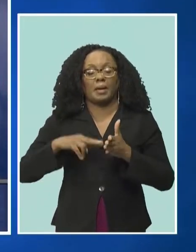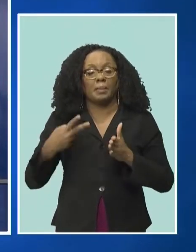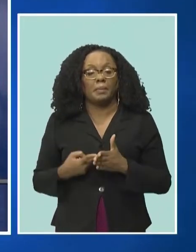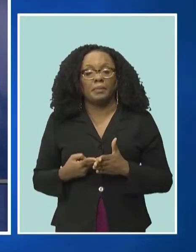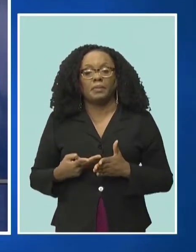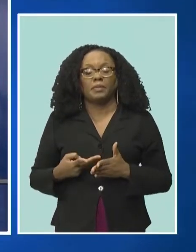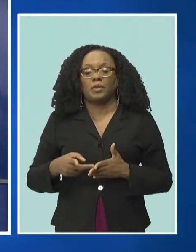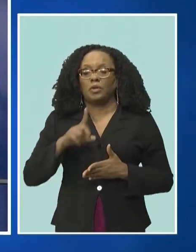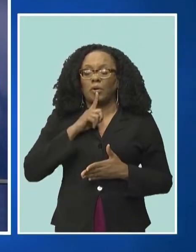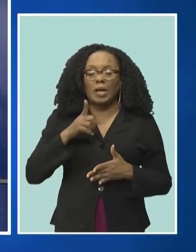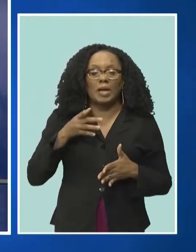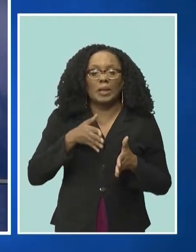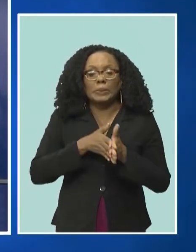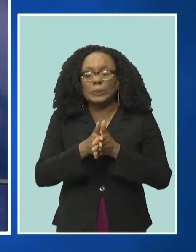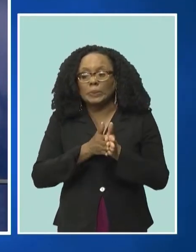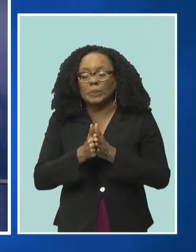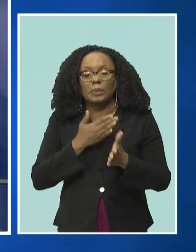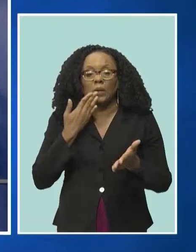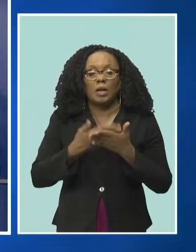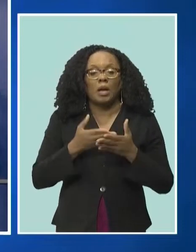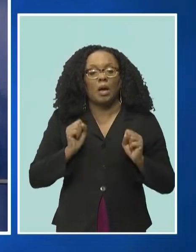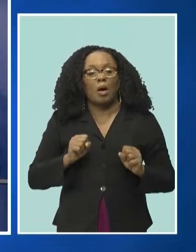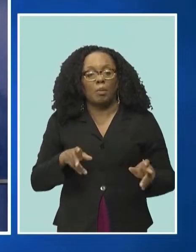an exciting opportunity.